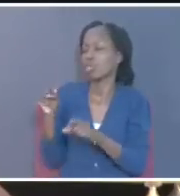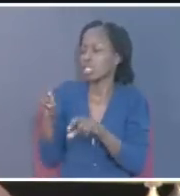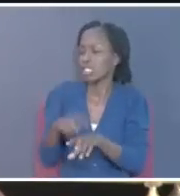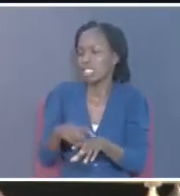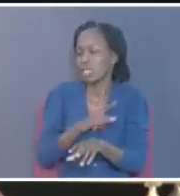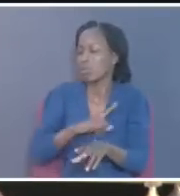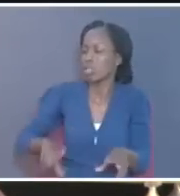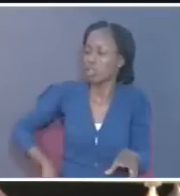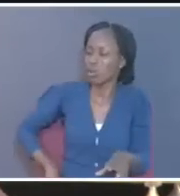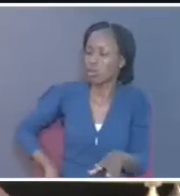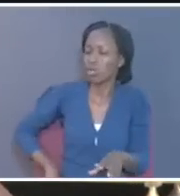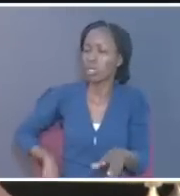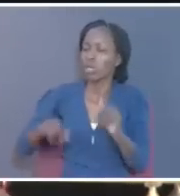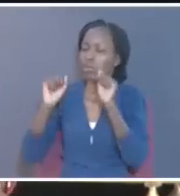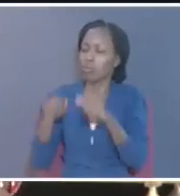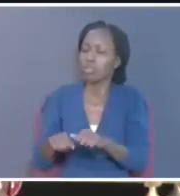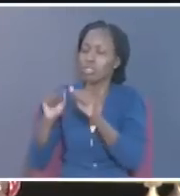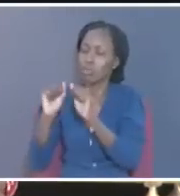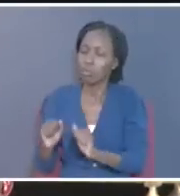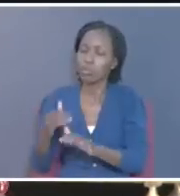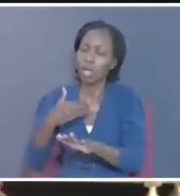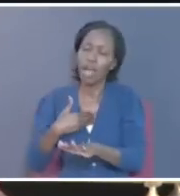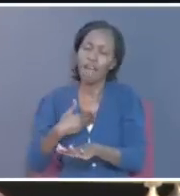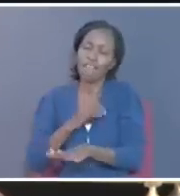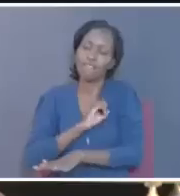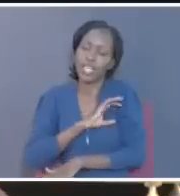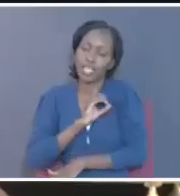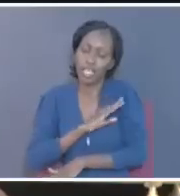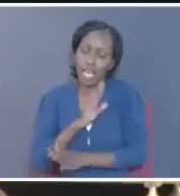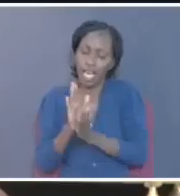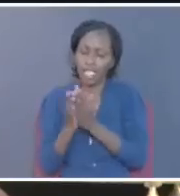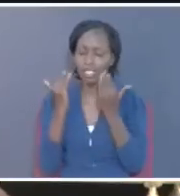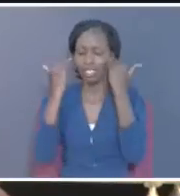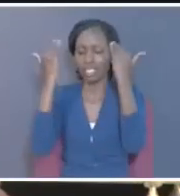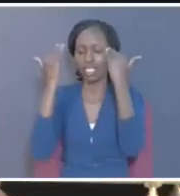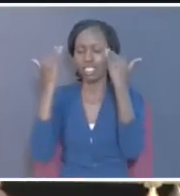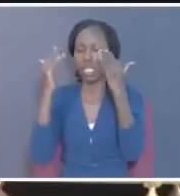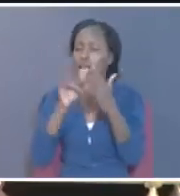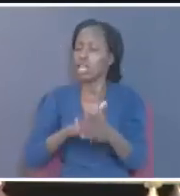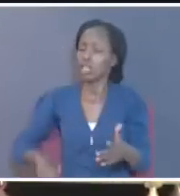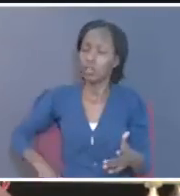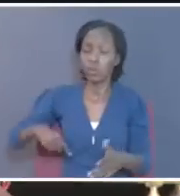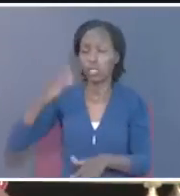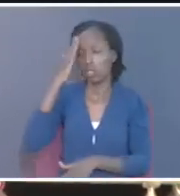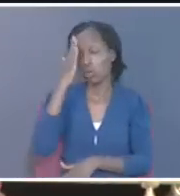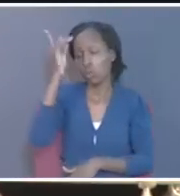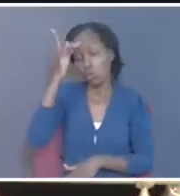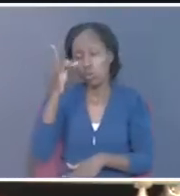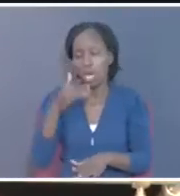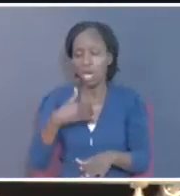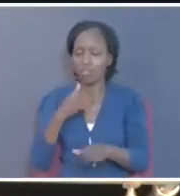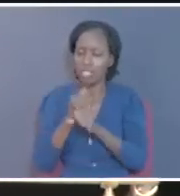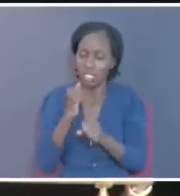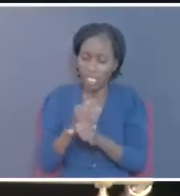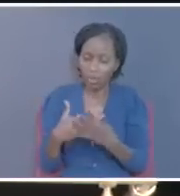this, Jehovah God, can cause anxiety and distress. But Father God, we know you've done it before and you